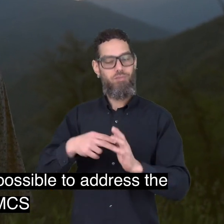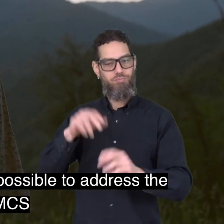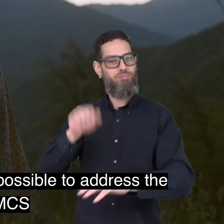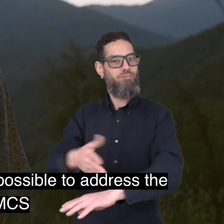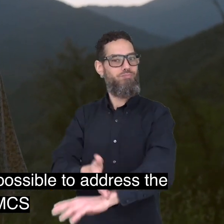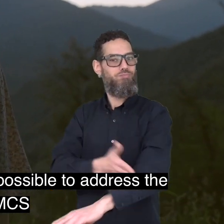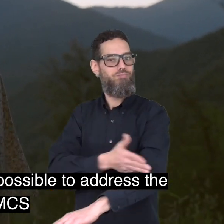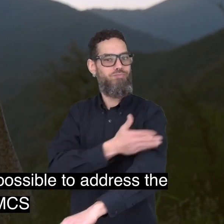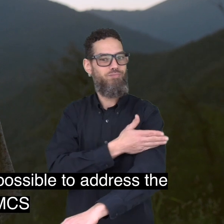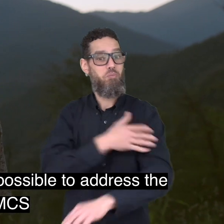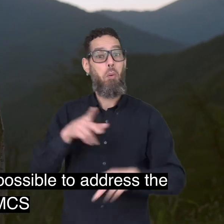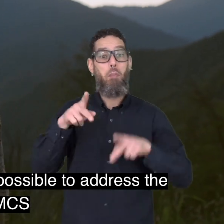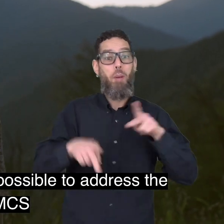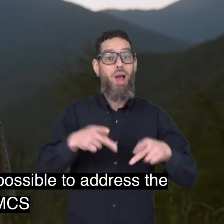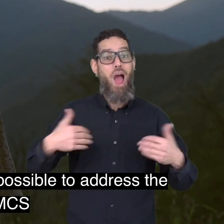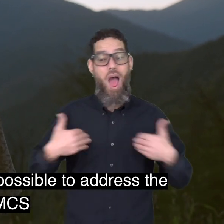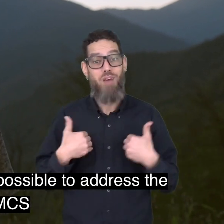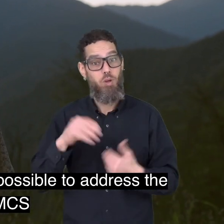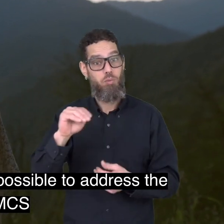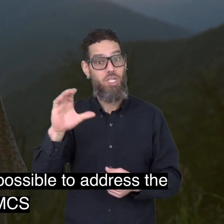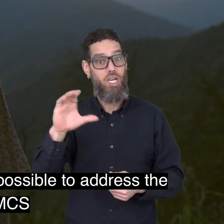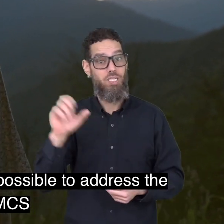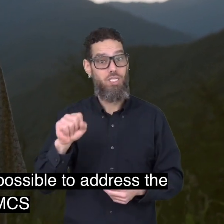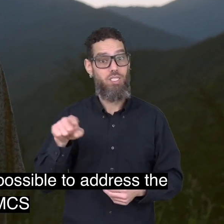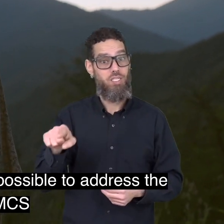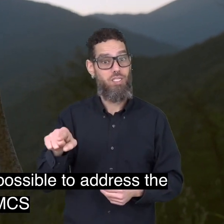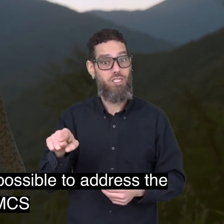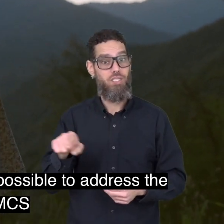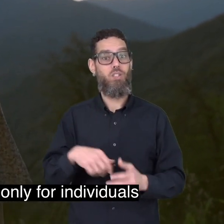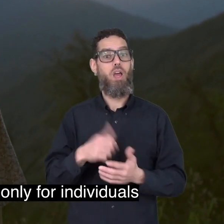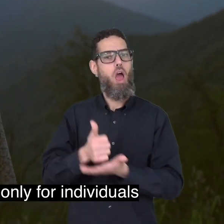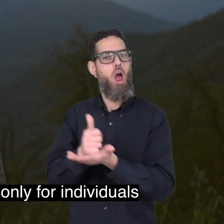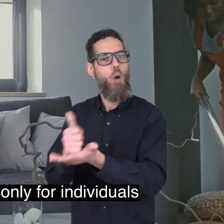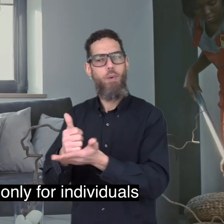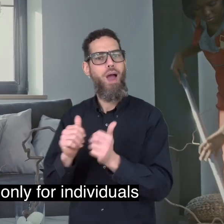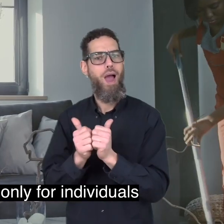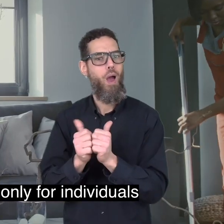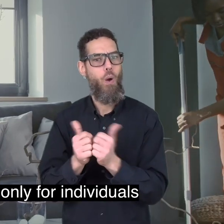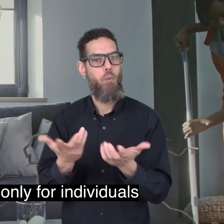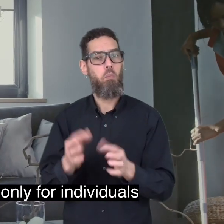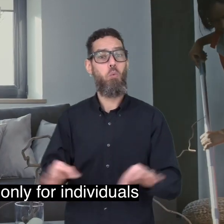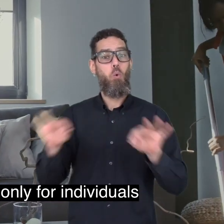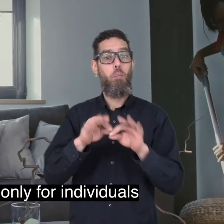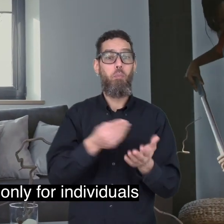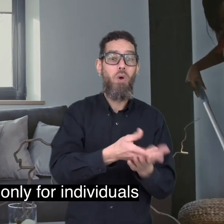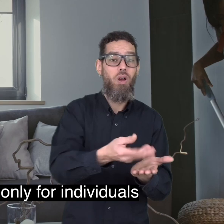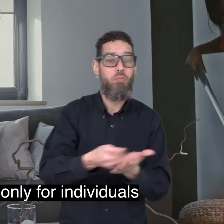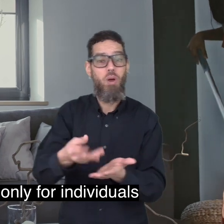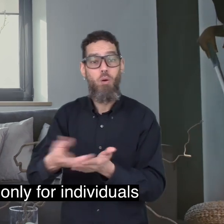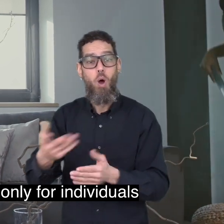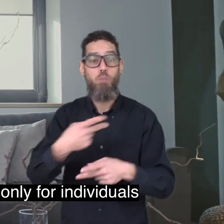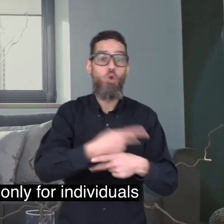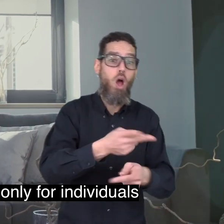is not possible. To address the challenges faced by individuals with MCS, it is crucial to make changes